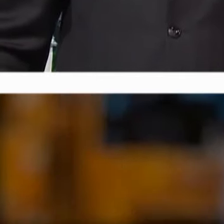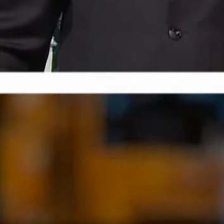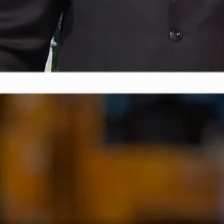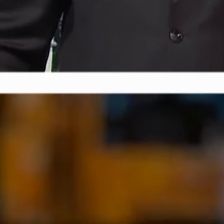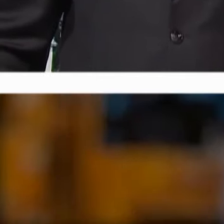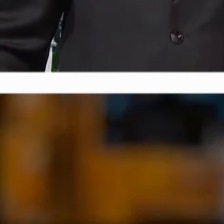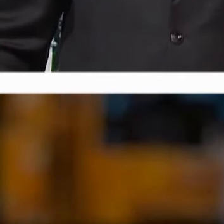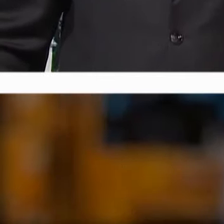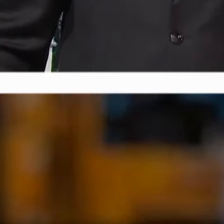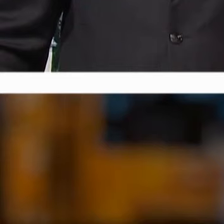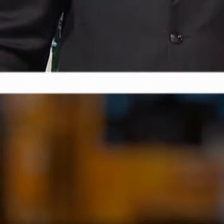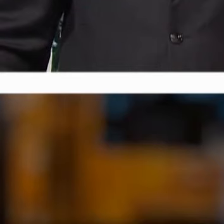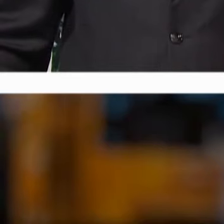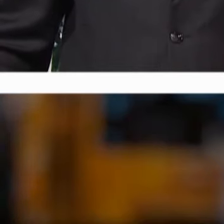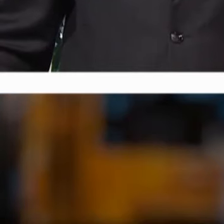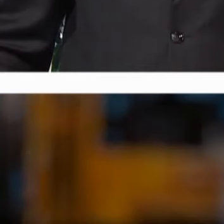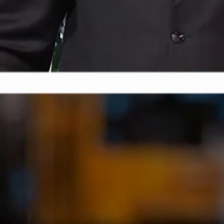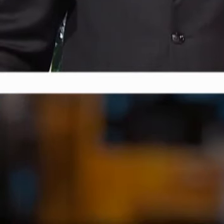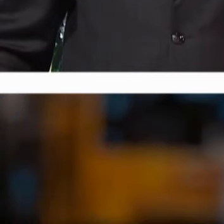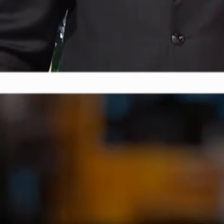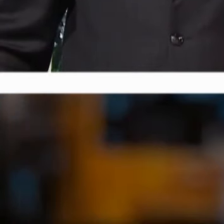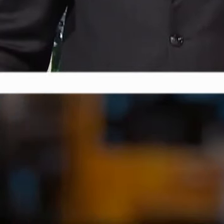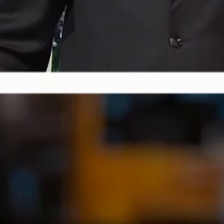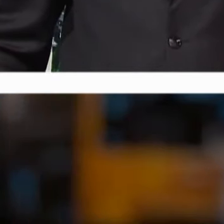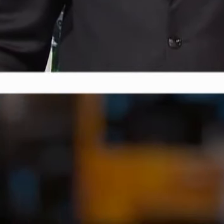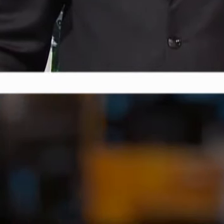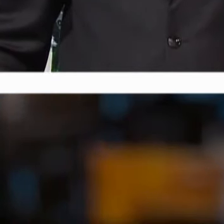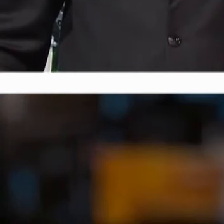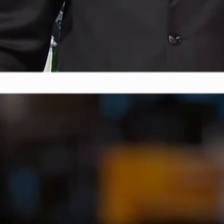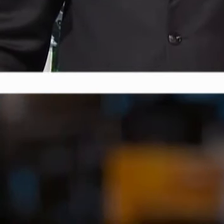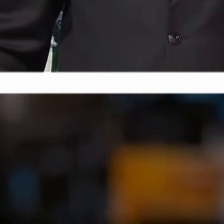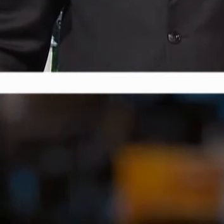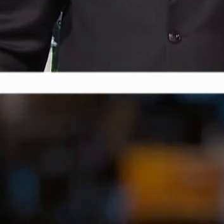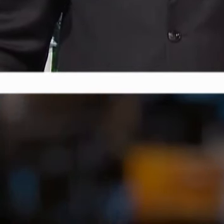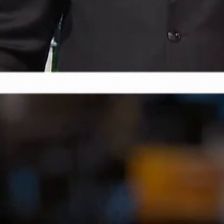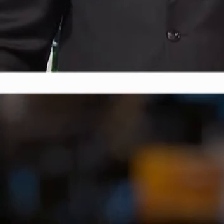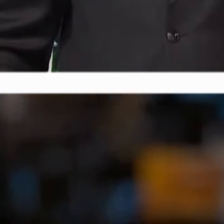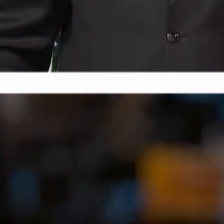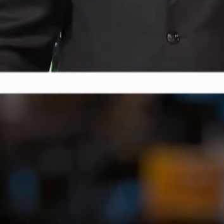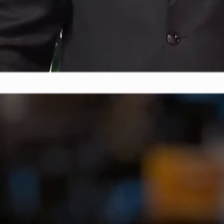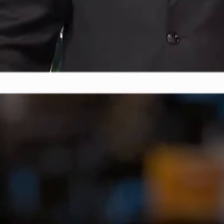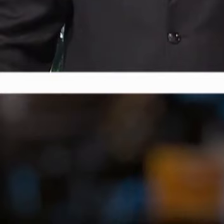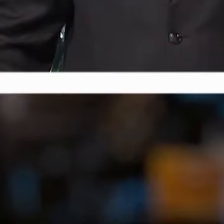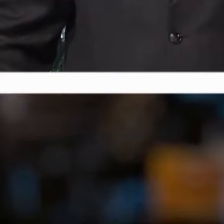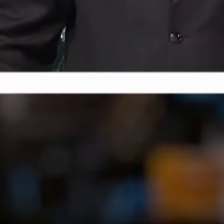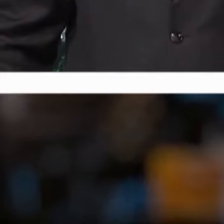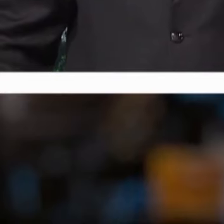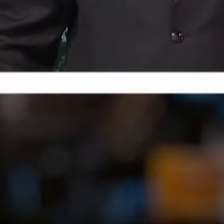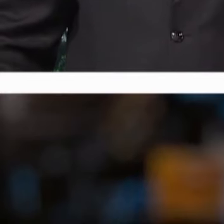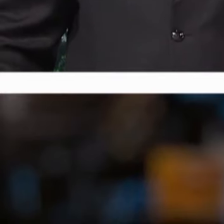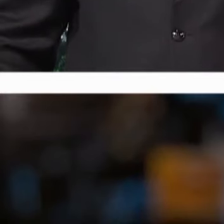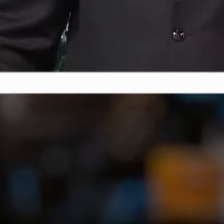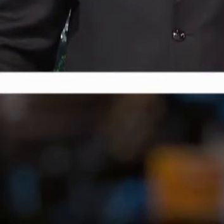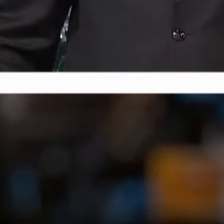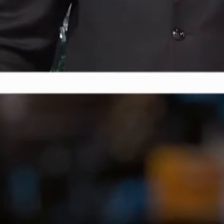receivables. For each of these points, we reviewed the accounting methods applied and we ensured